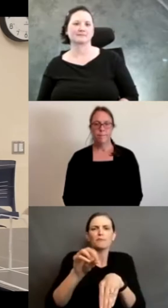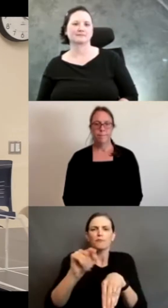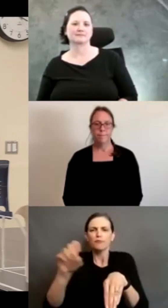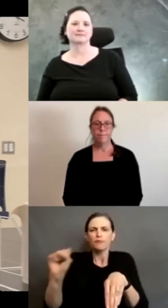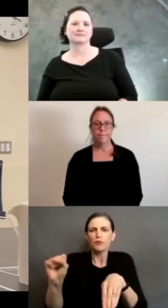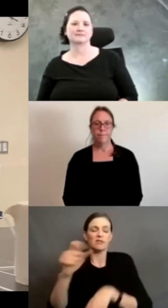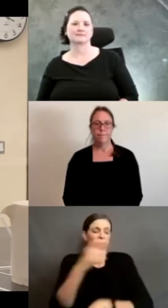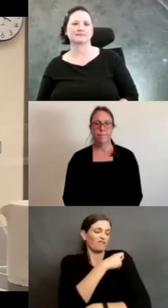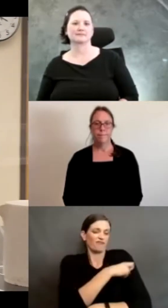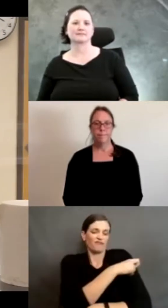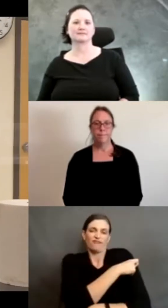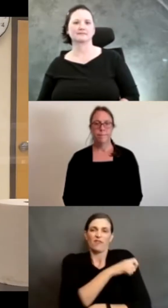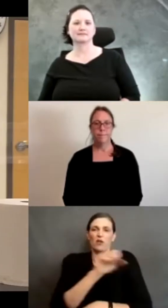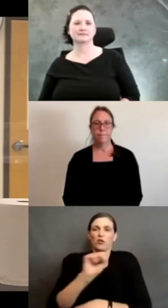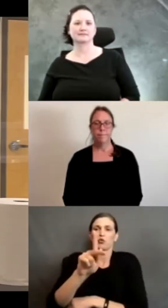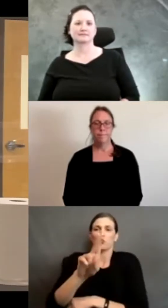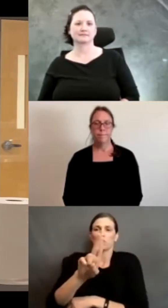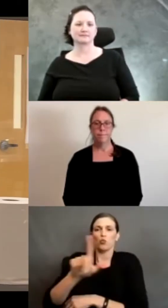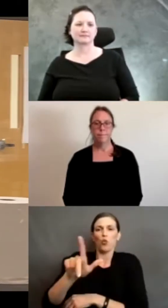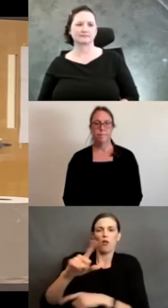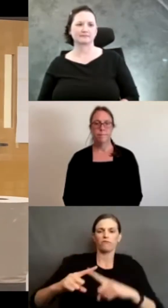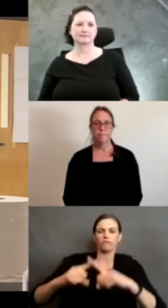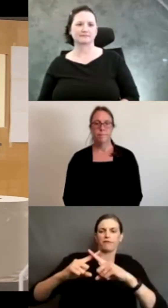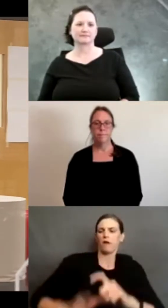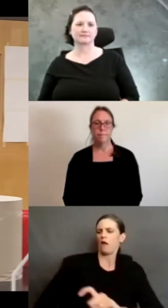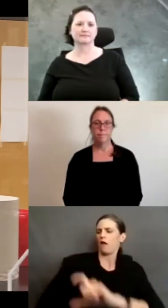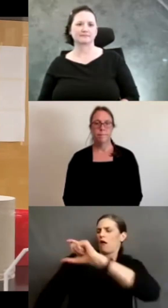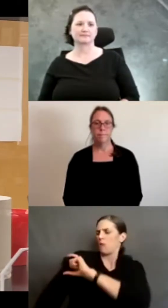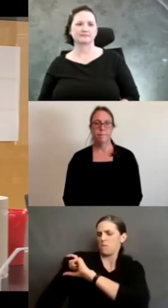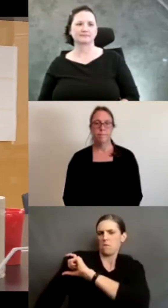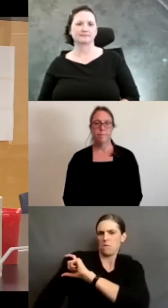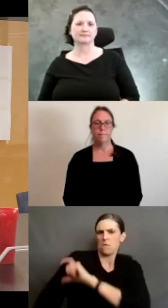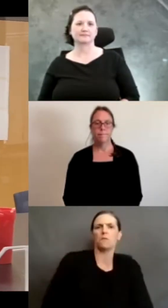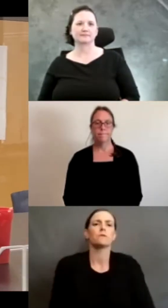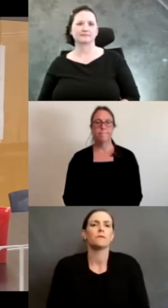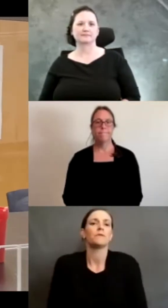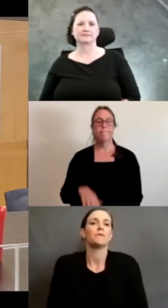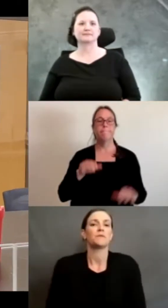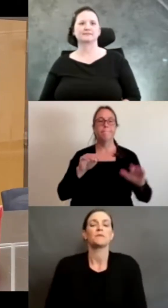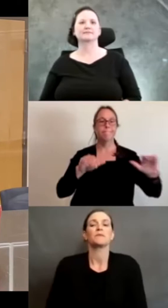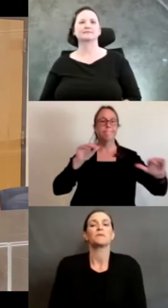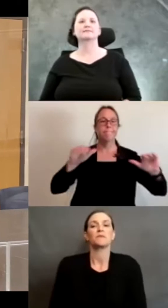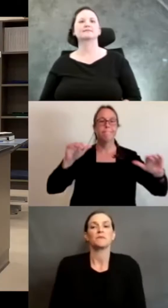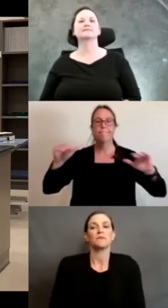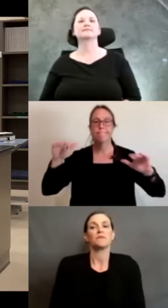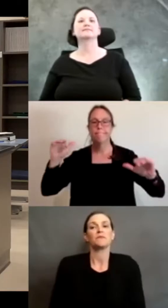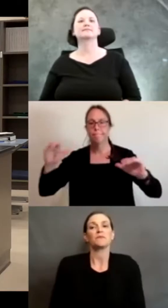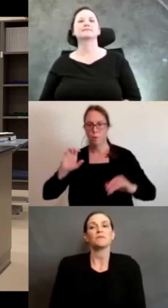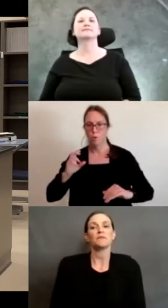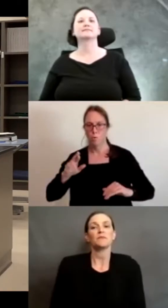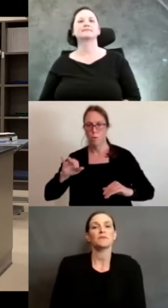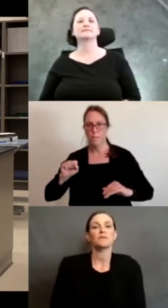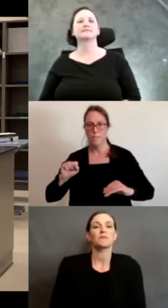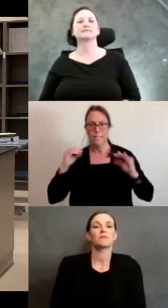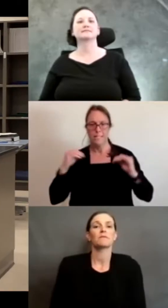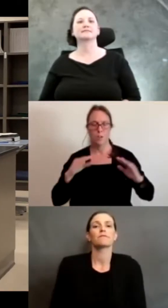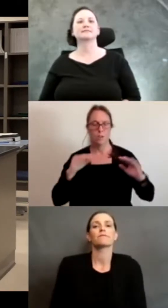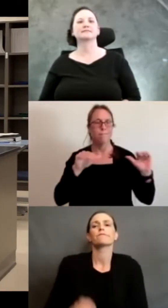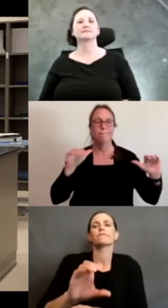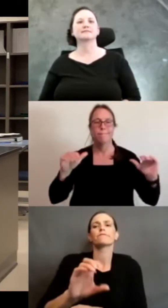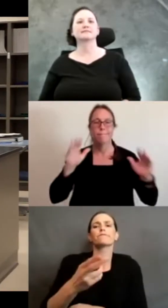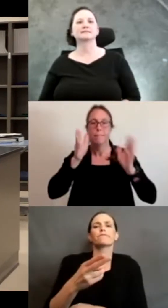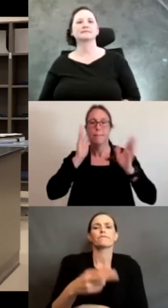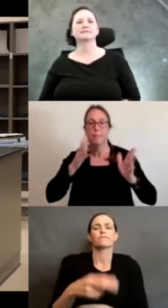and crossbones on his right arm. Okay, class, let's get your attention, please. Chris stands next to a